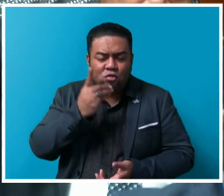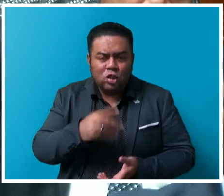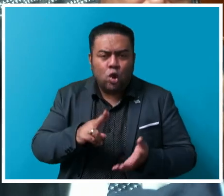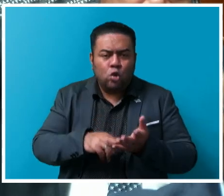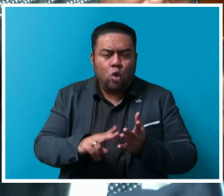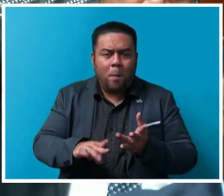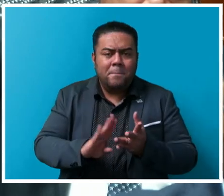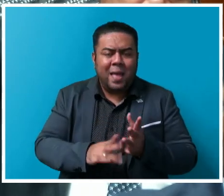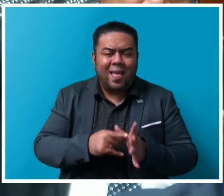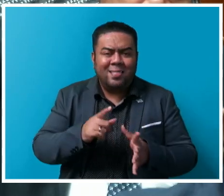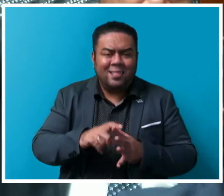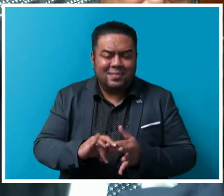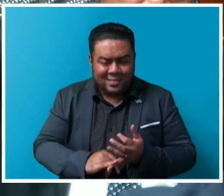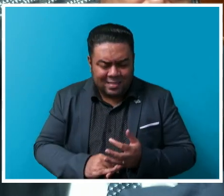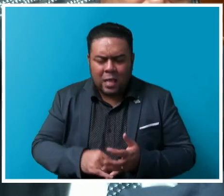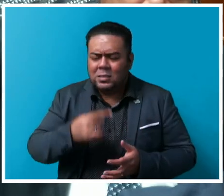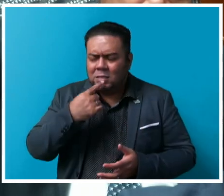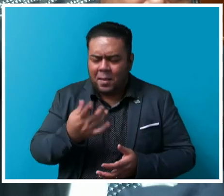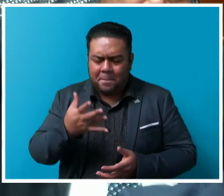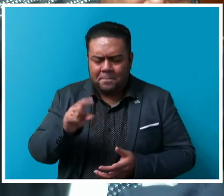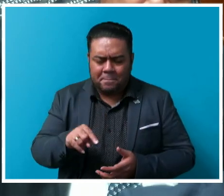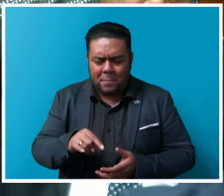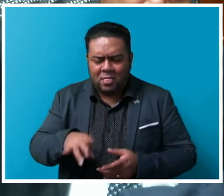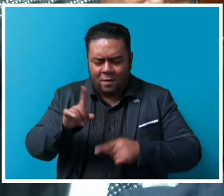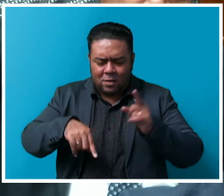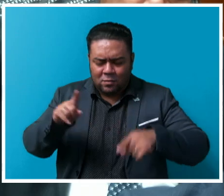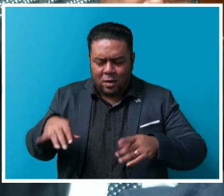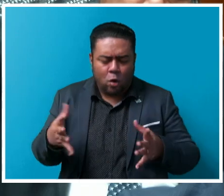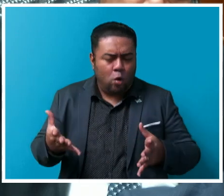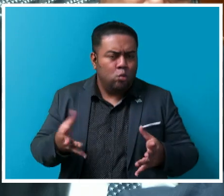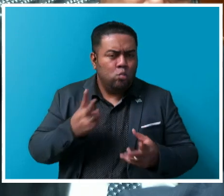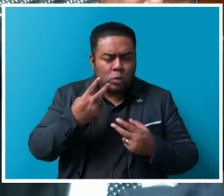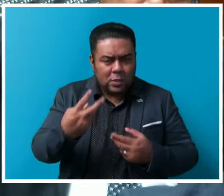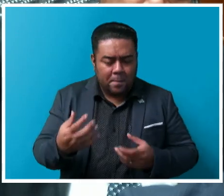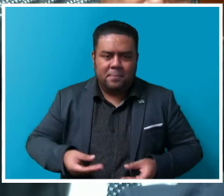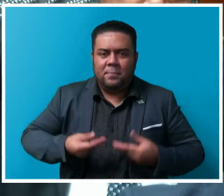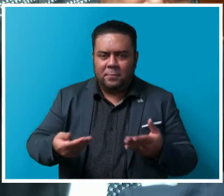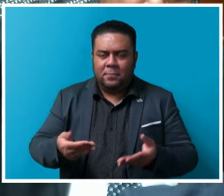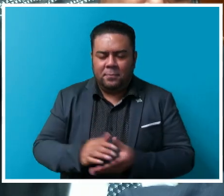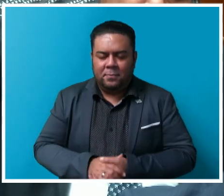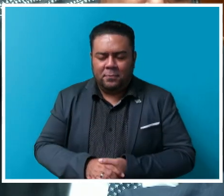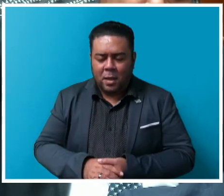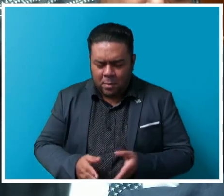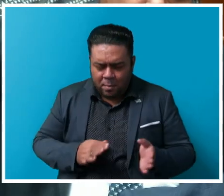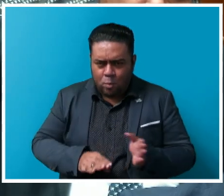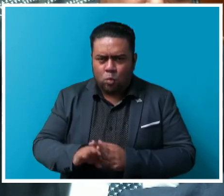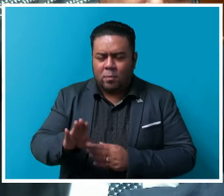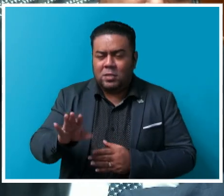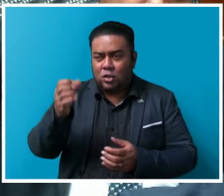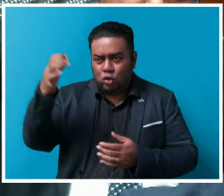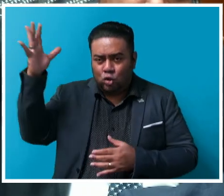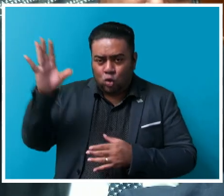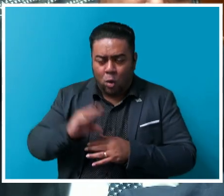evaluated as diversified tourism offerings. Renewable energy opportunities are being progressed in solar,